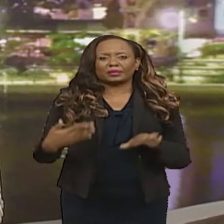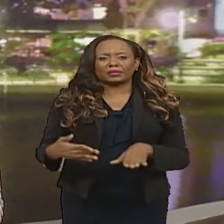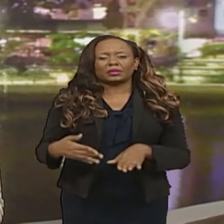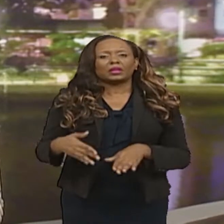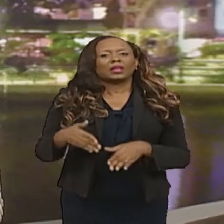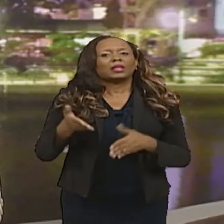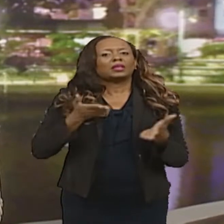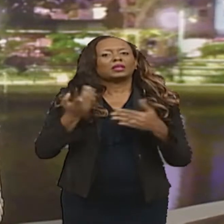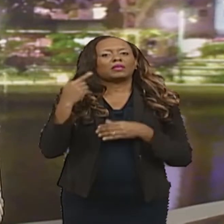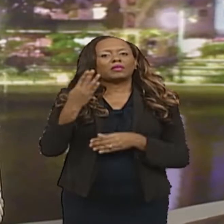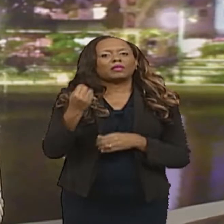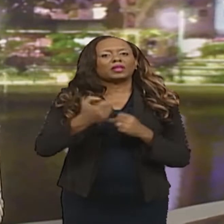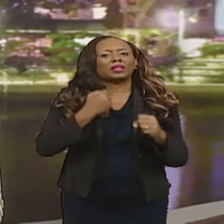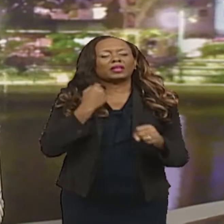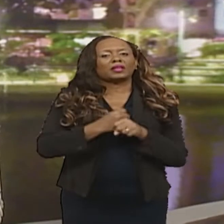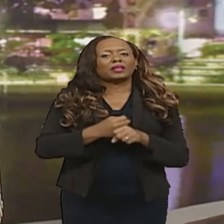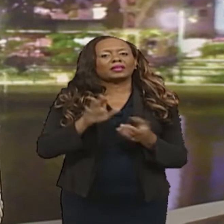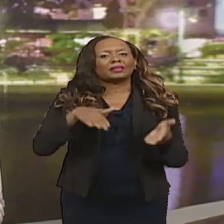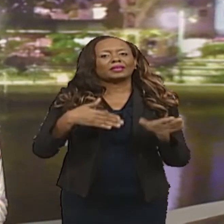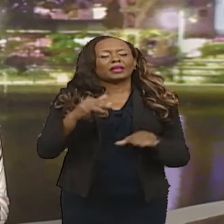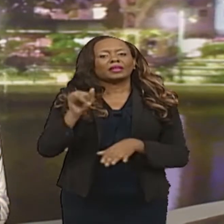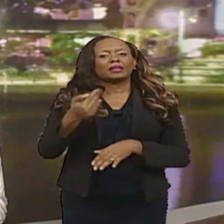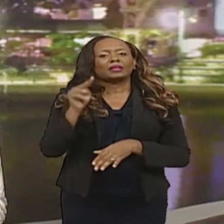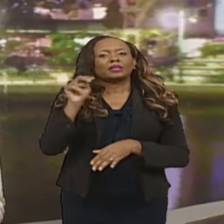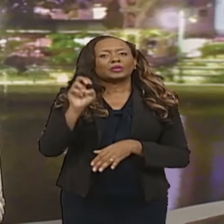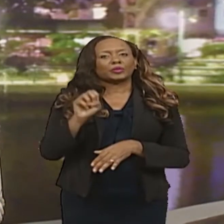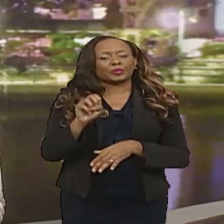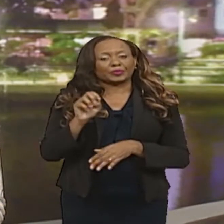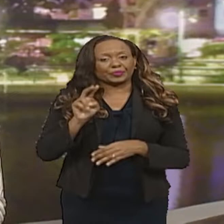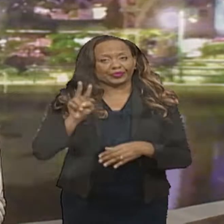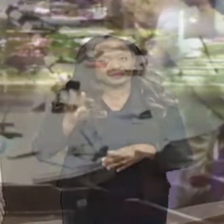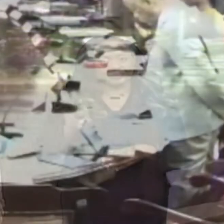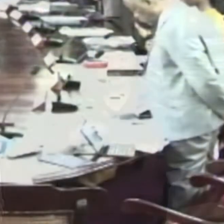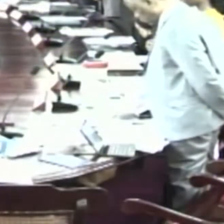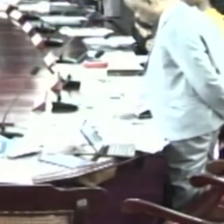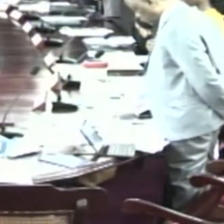for 14 years, passed away in June. Leading off the